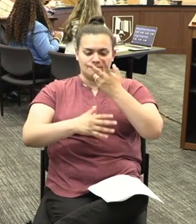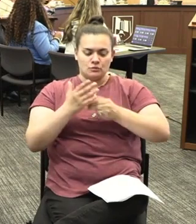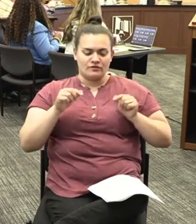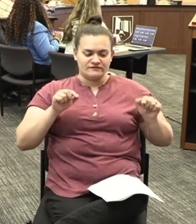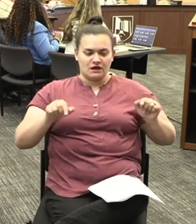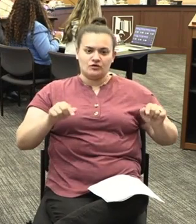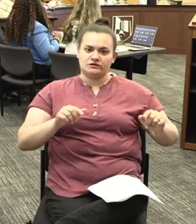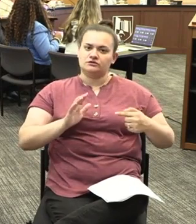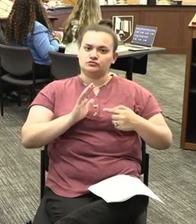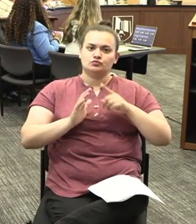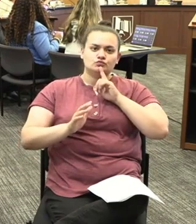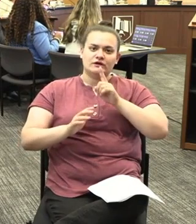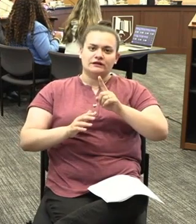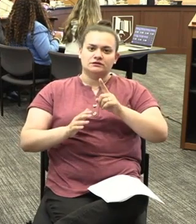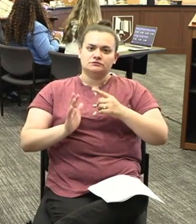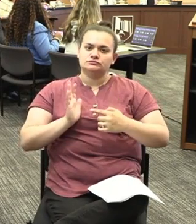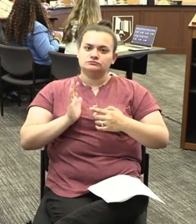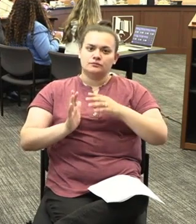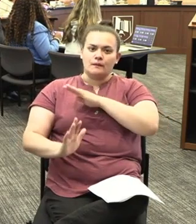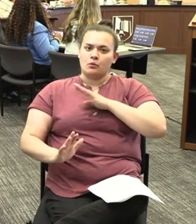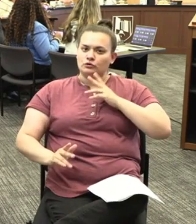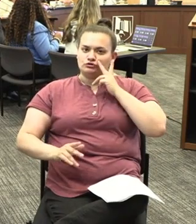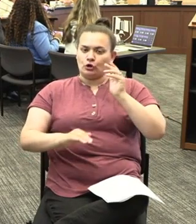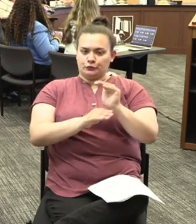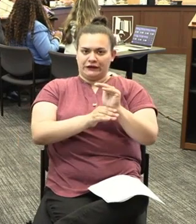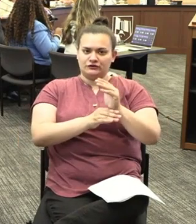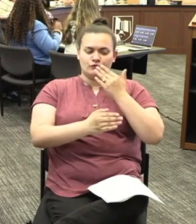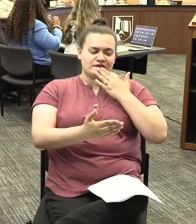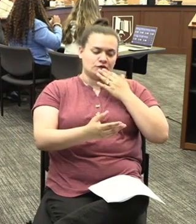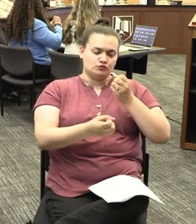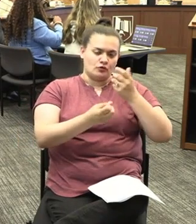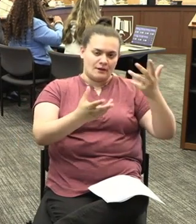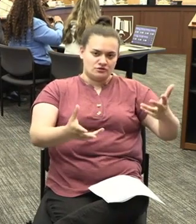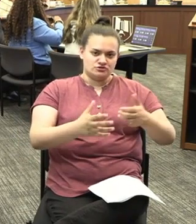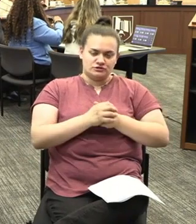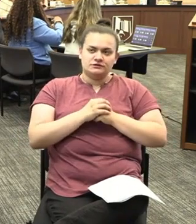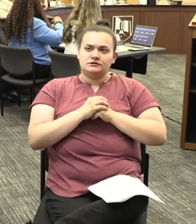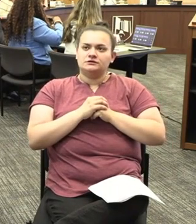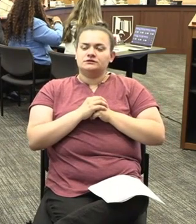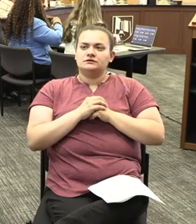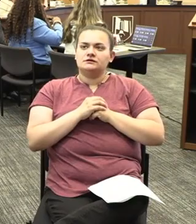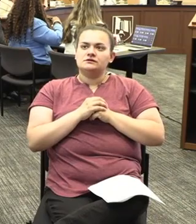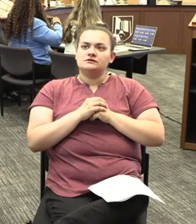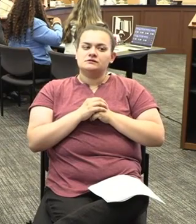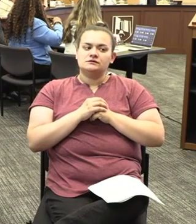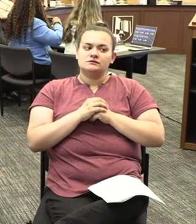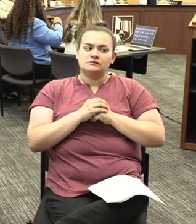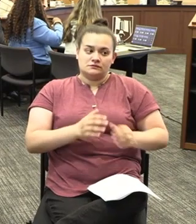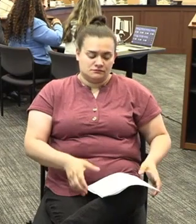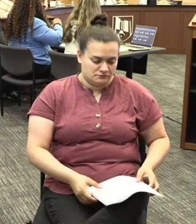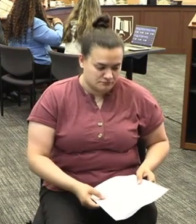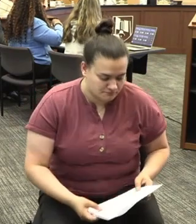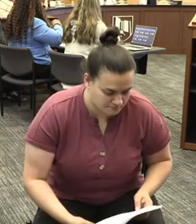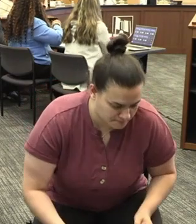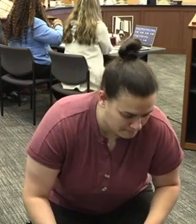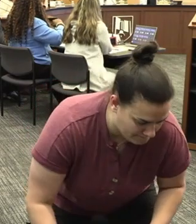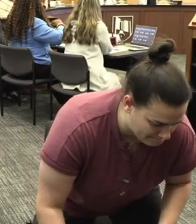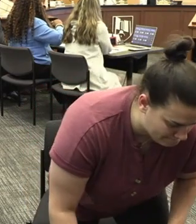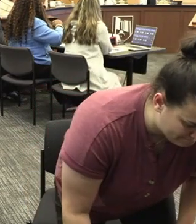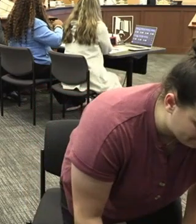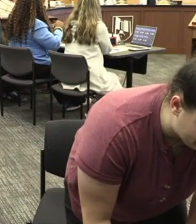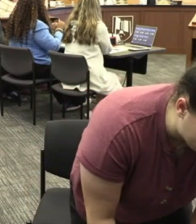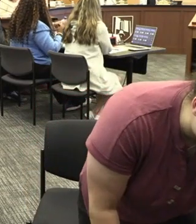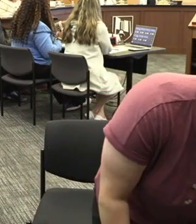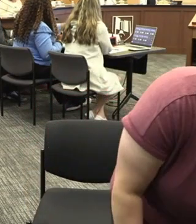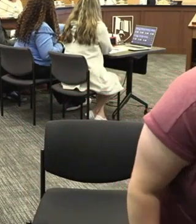on display for the board tonight. So again, thank you so much for all of that. I will highlight, before I jump to my